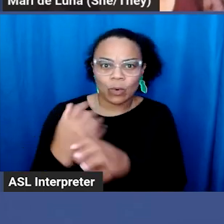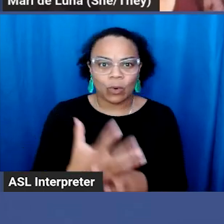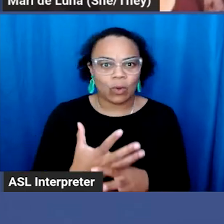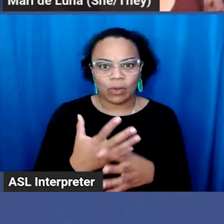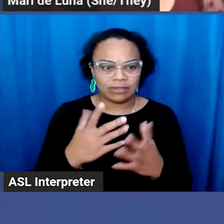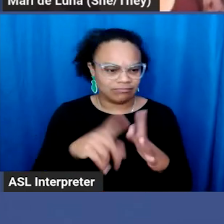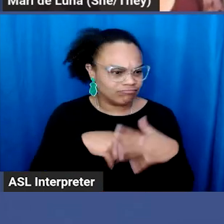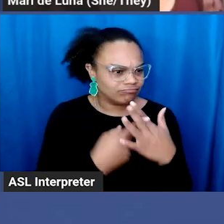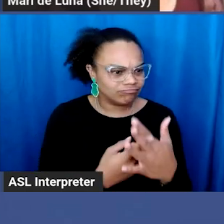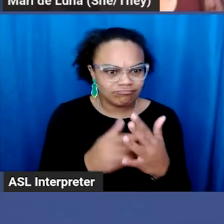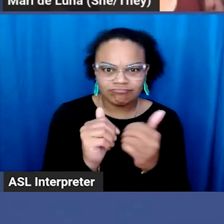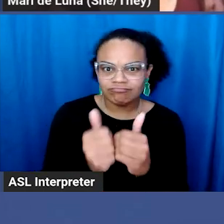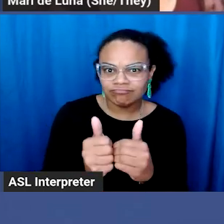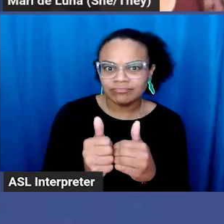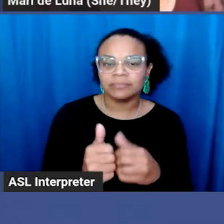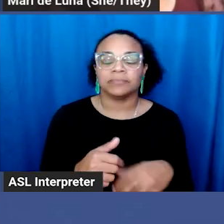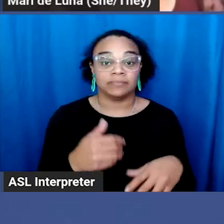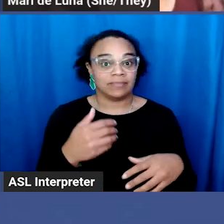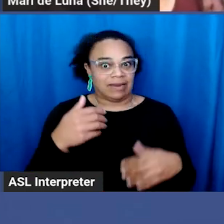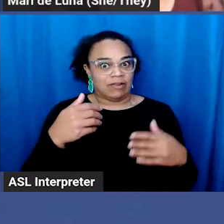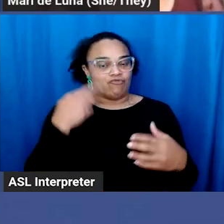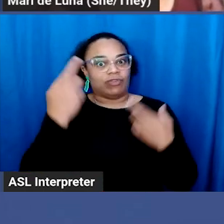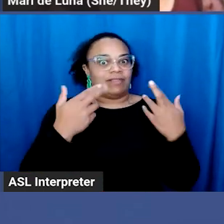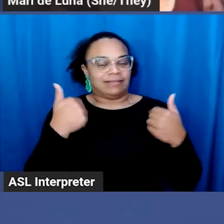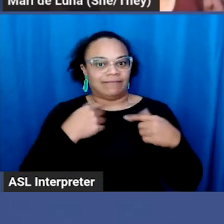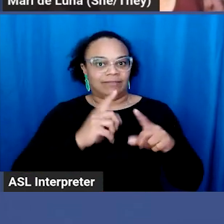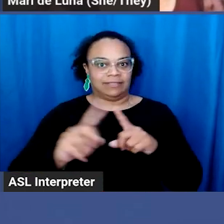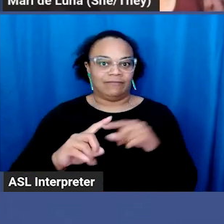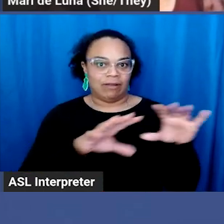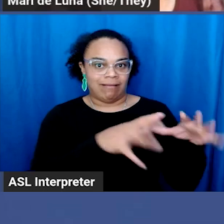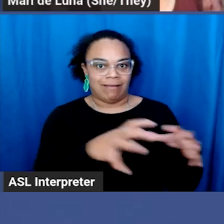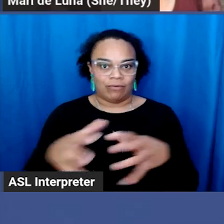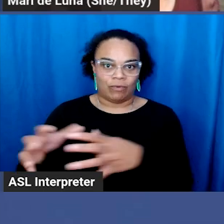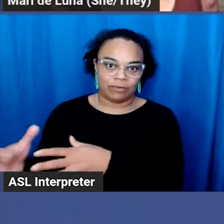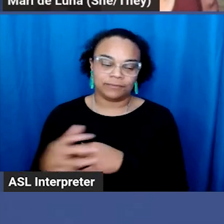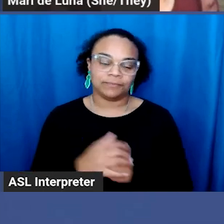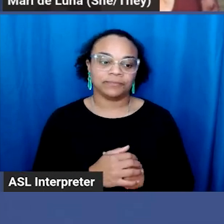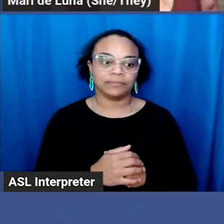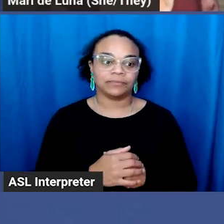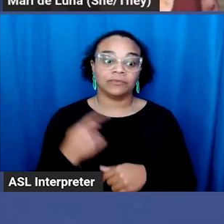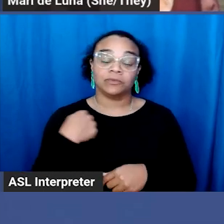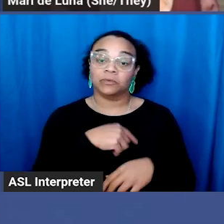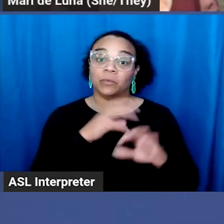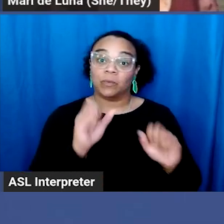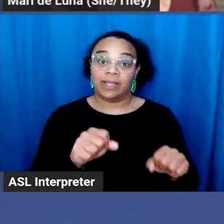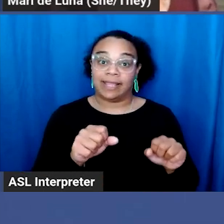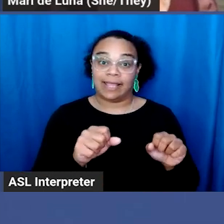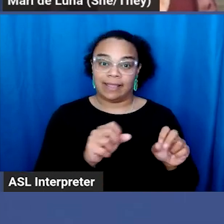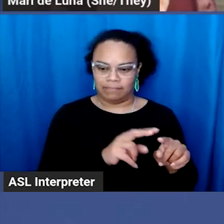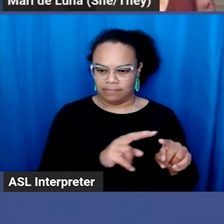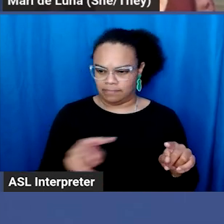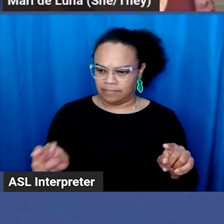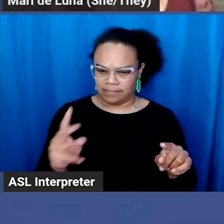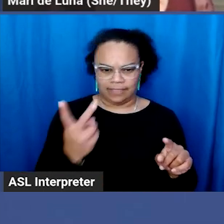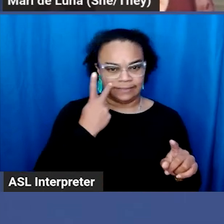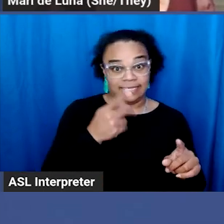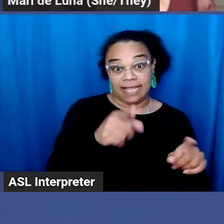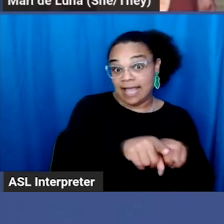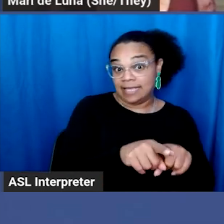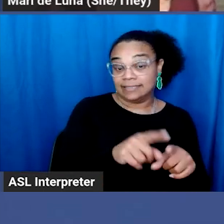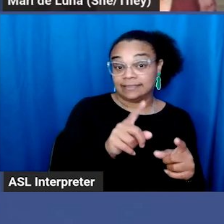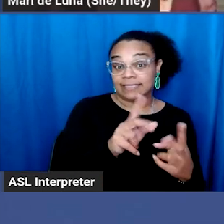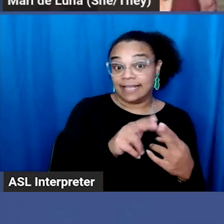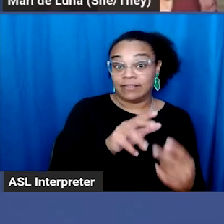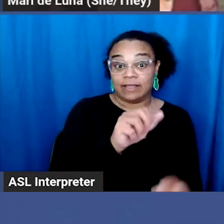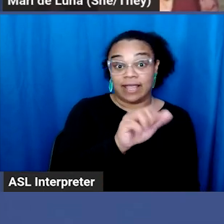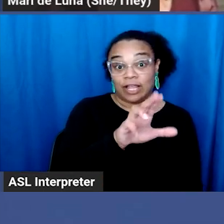are, there are different categories, and we can look at it as an acute or a single incident that could be